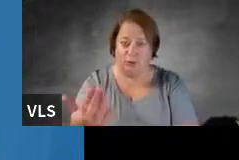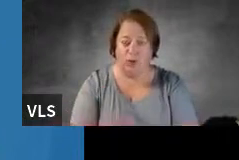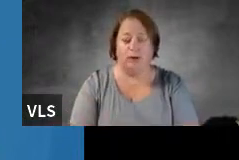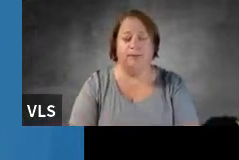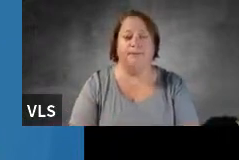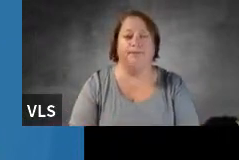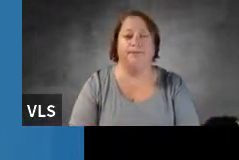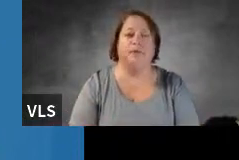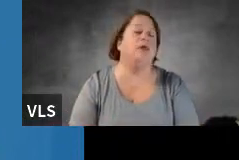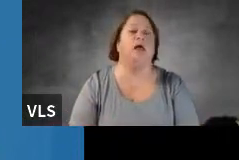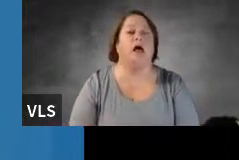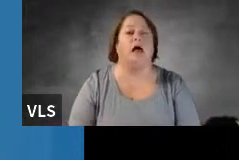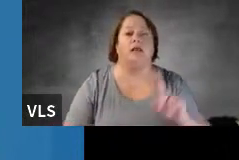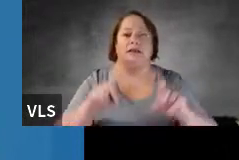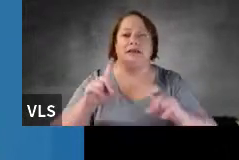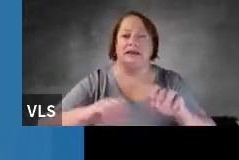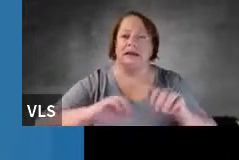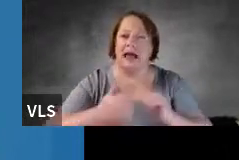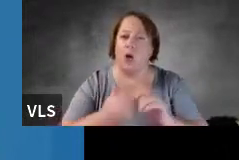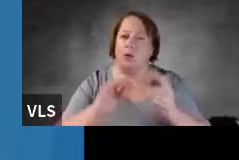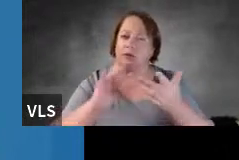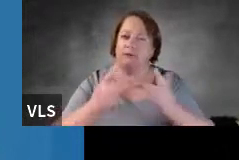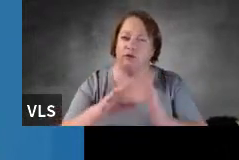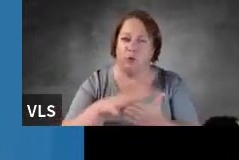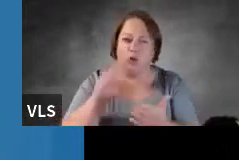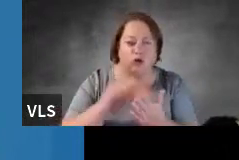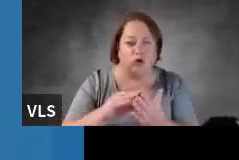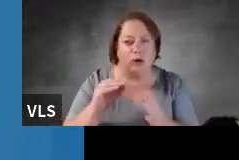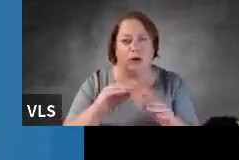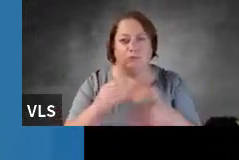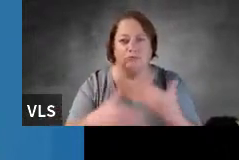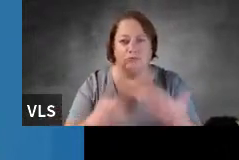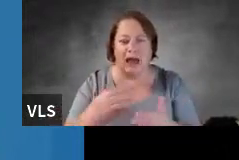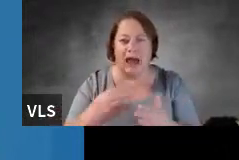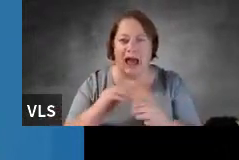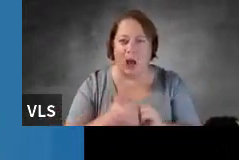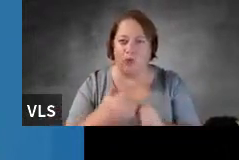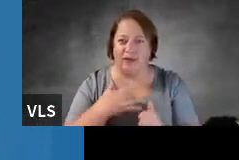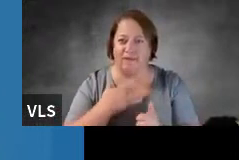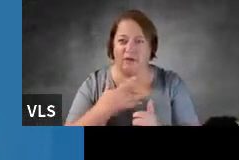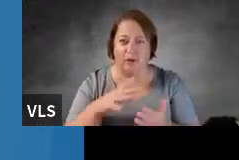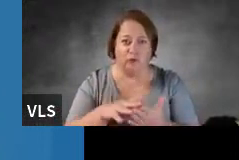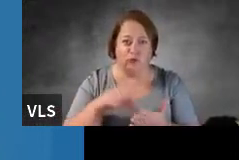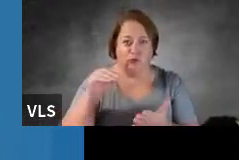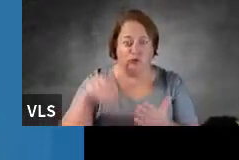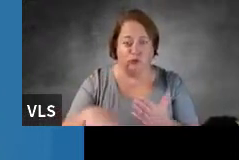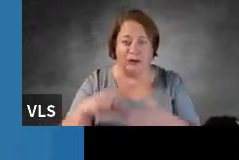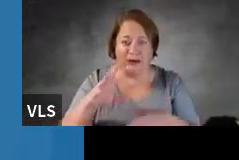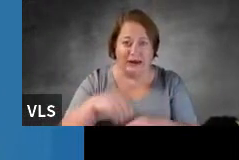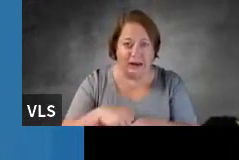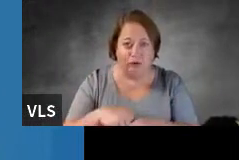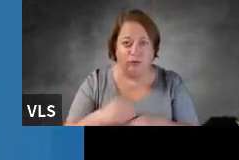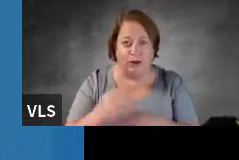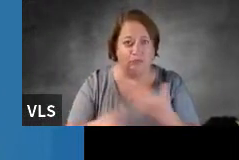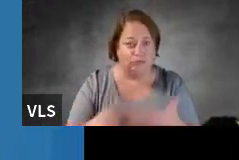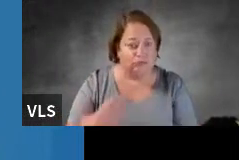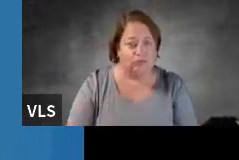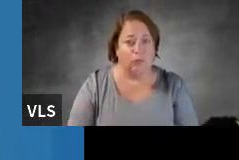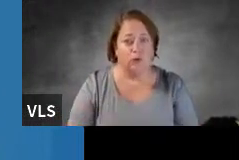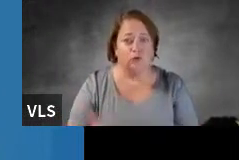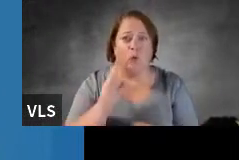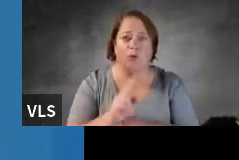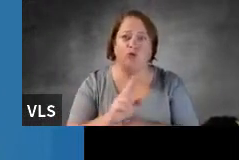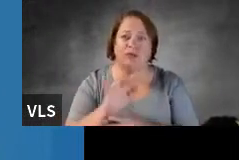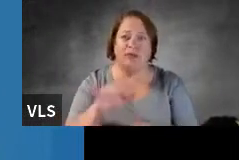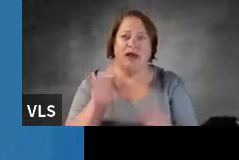that's asking them about how is the distance learning process going? How do they feel student engagement is going? And so we're going to use the feedback we're getting from our families to